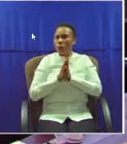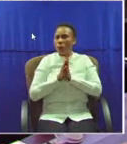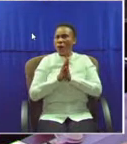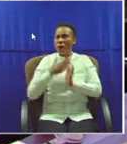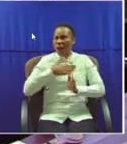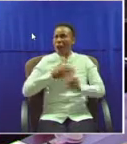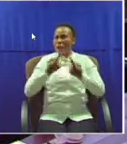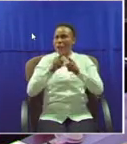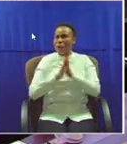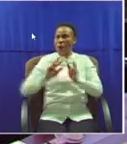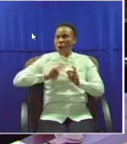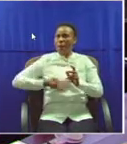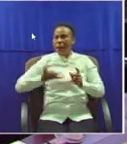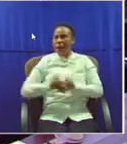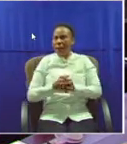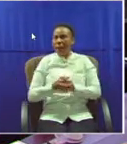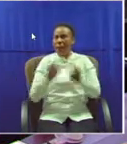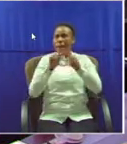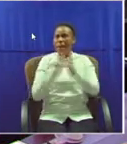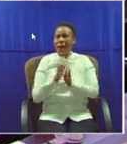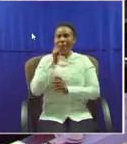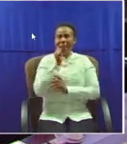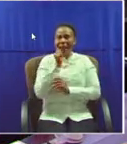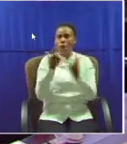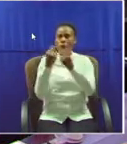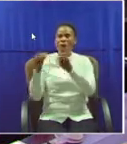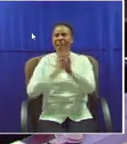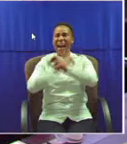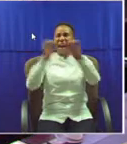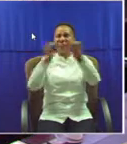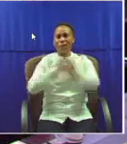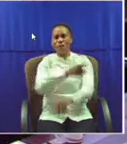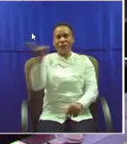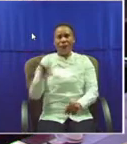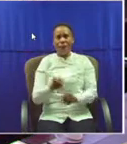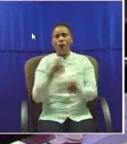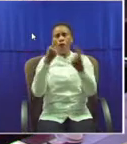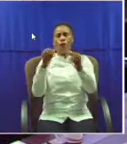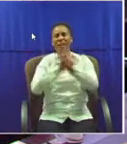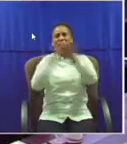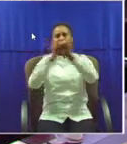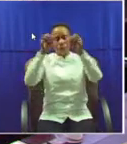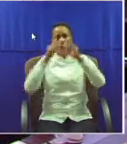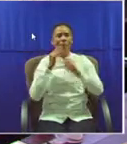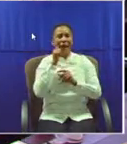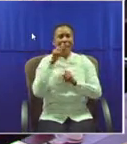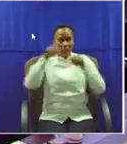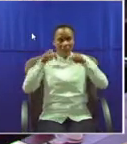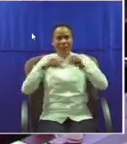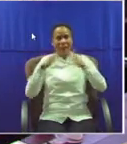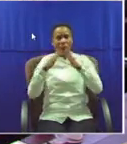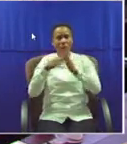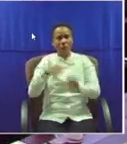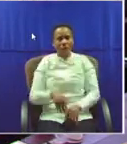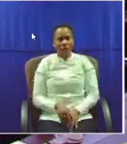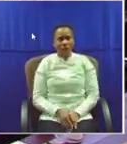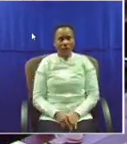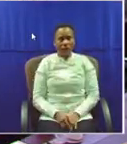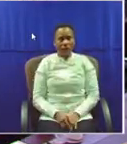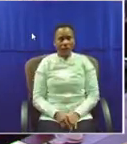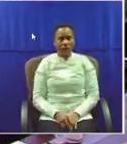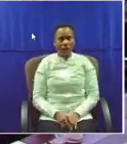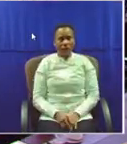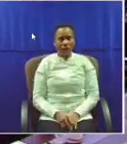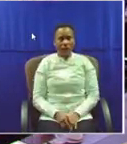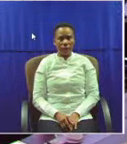Zoom platform. I but to men, you, you do nothing to them. I am now you do nothing you to out the men in this house. You're